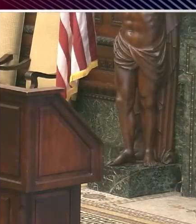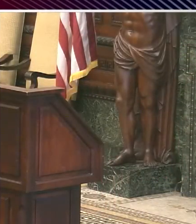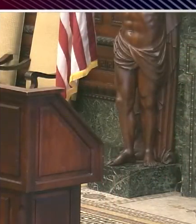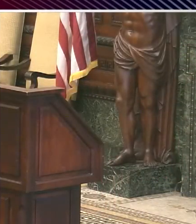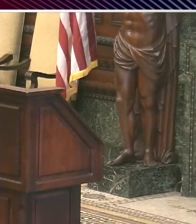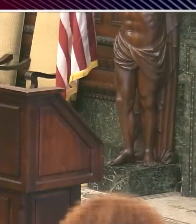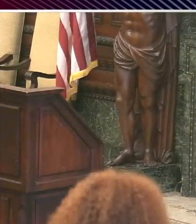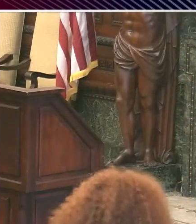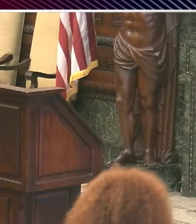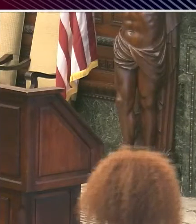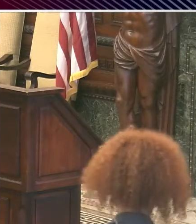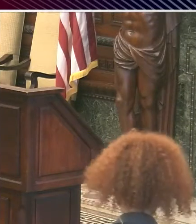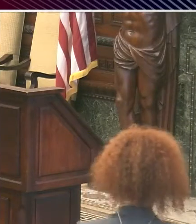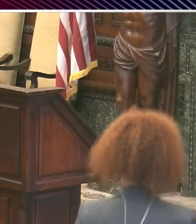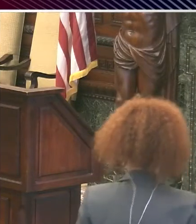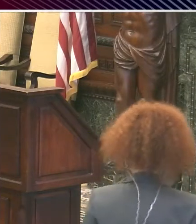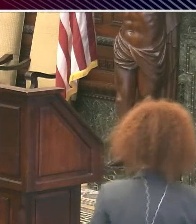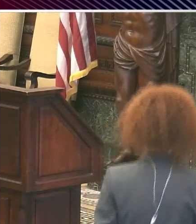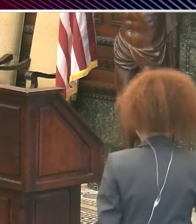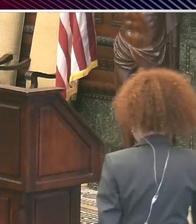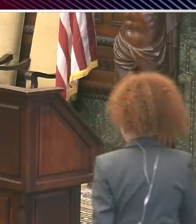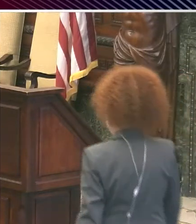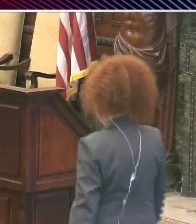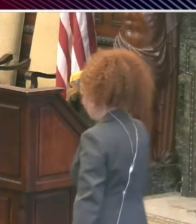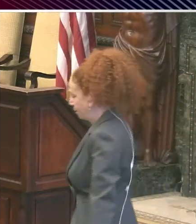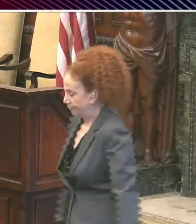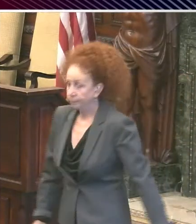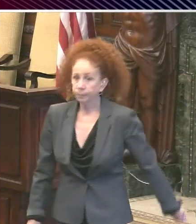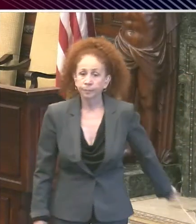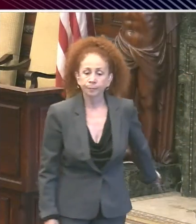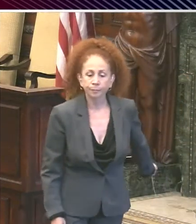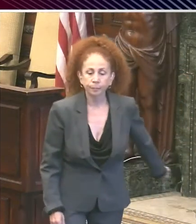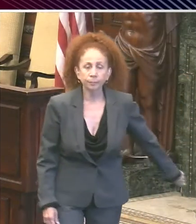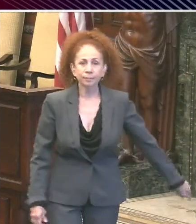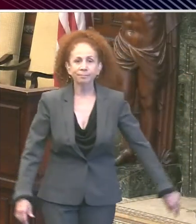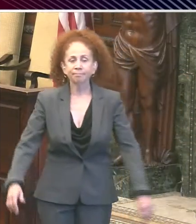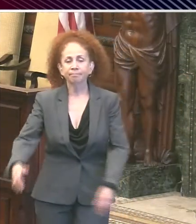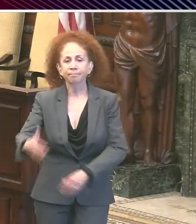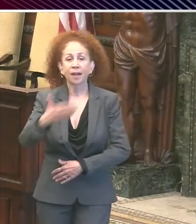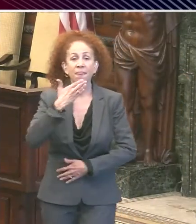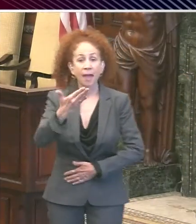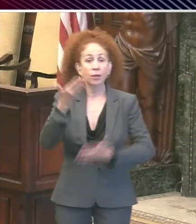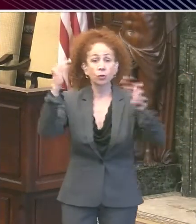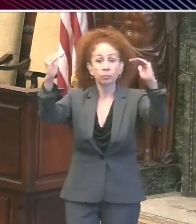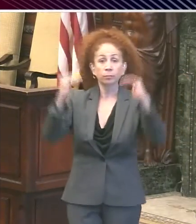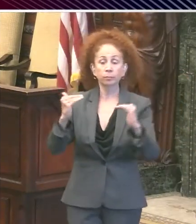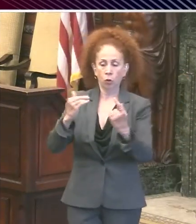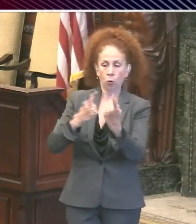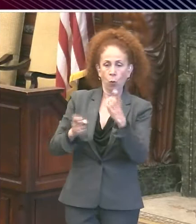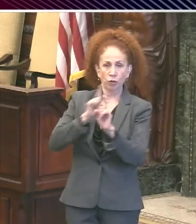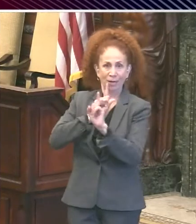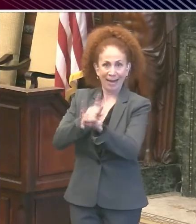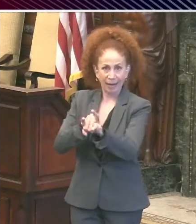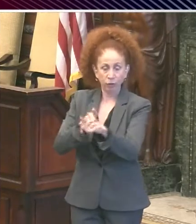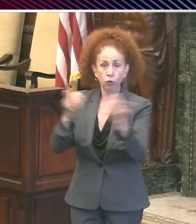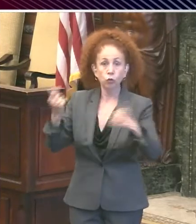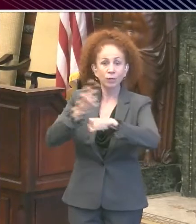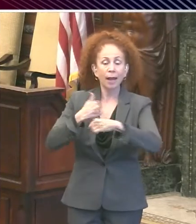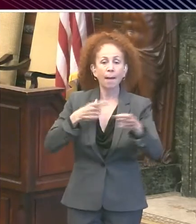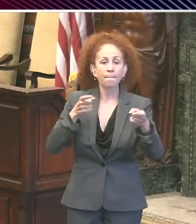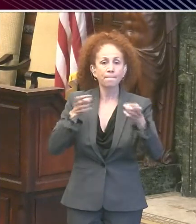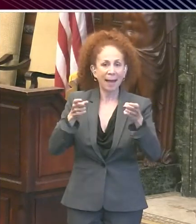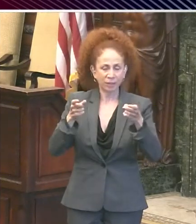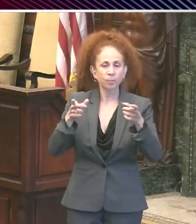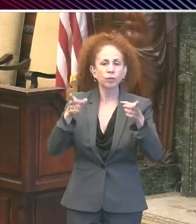Thank you, Armando. We will now move to our Q&A portion for members of the media. And today we have Managing Director